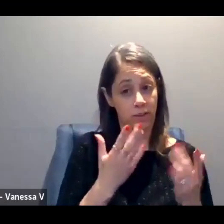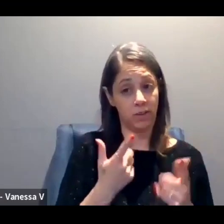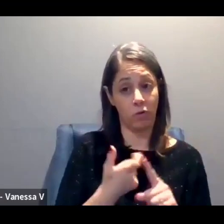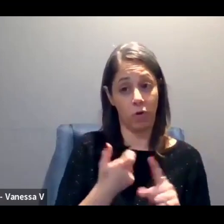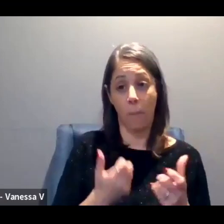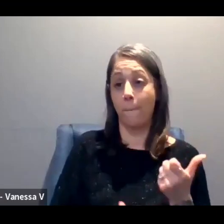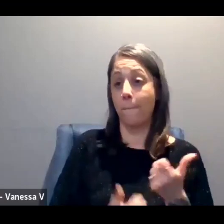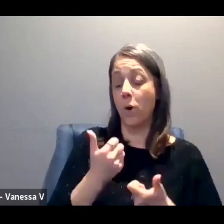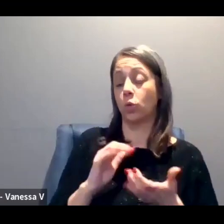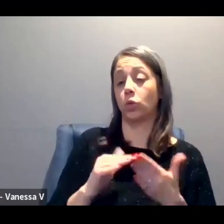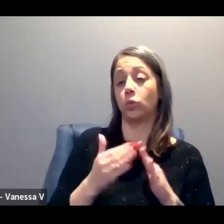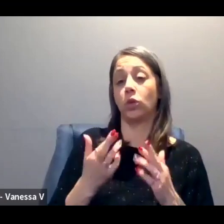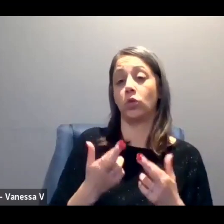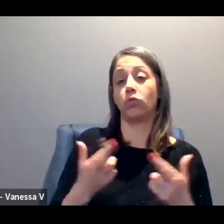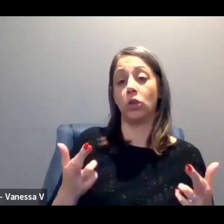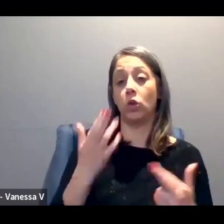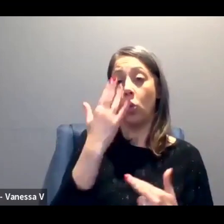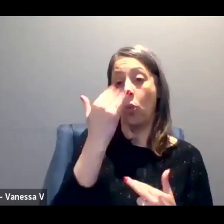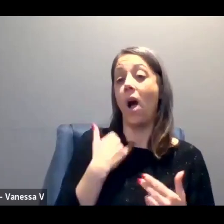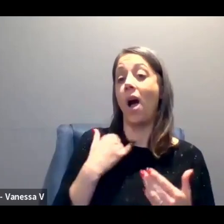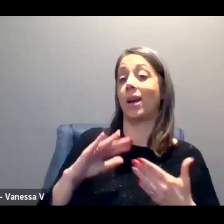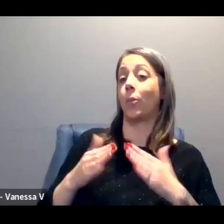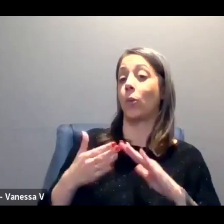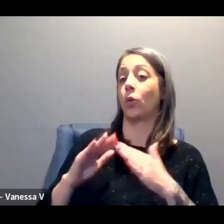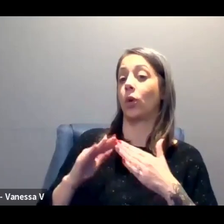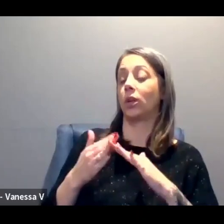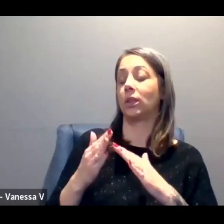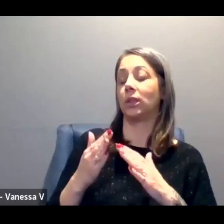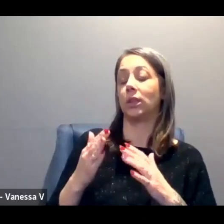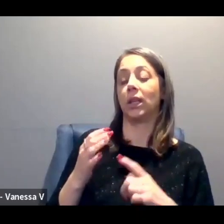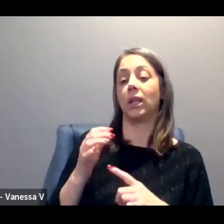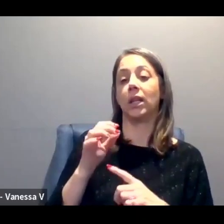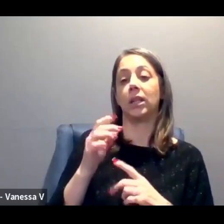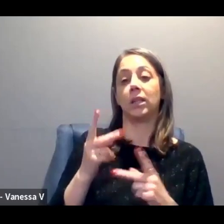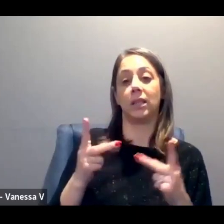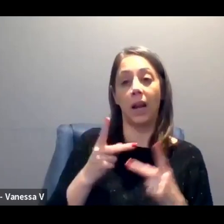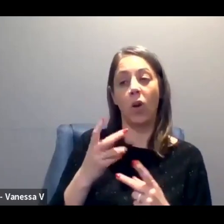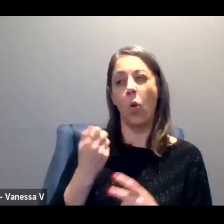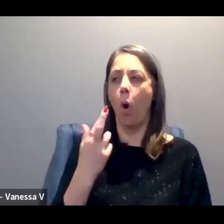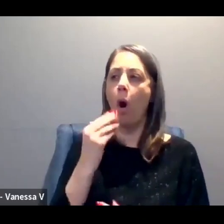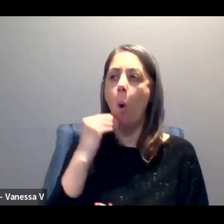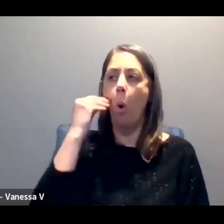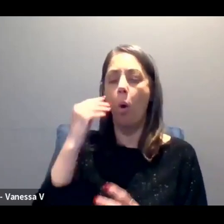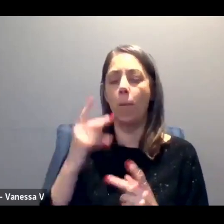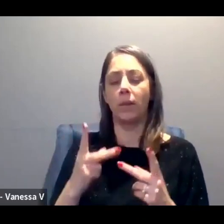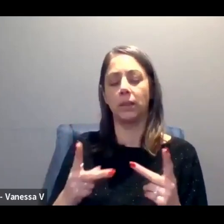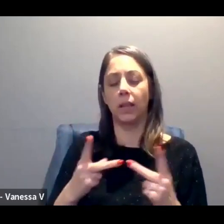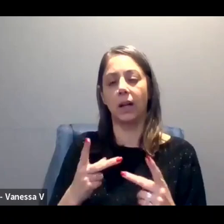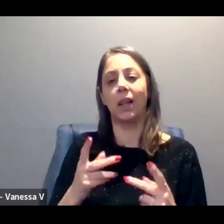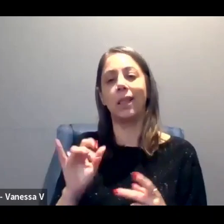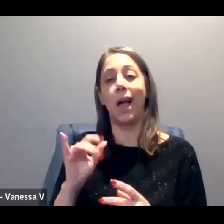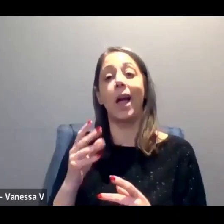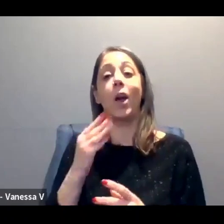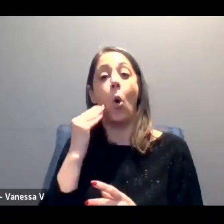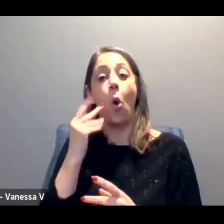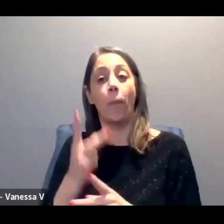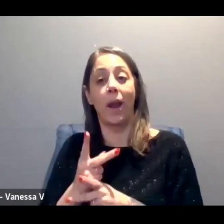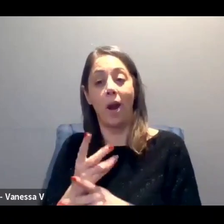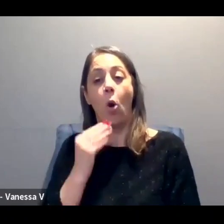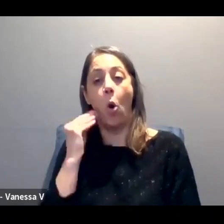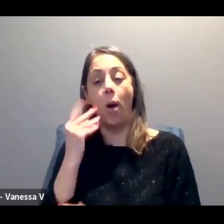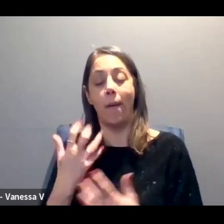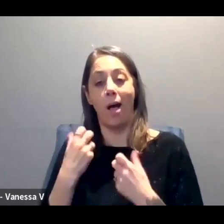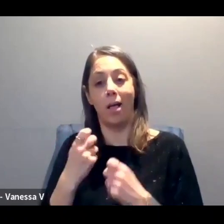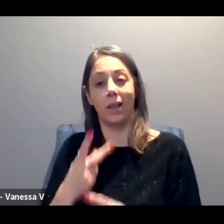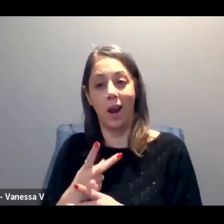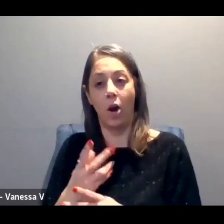community resources because it's considered a community setting or a home setting, such as home care and home health care and